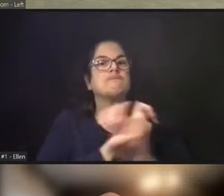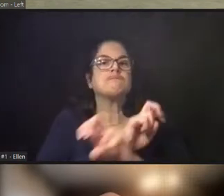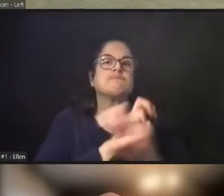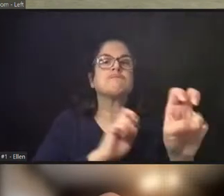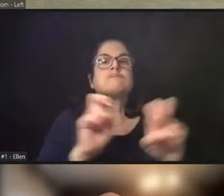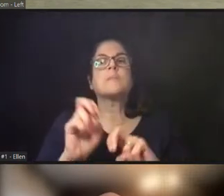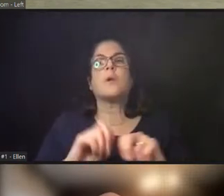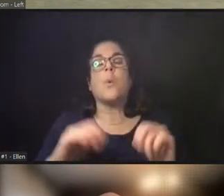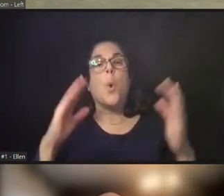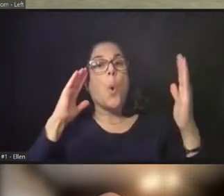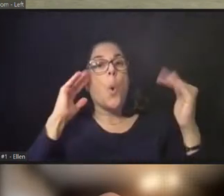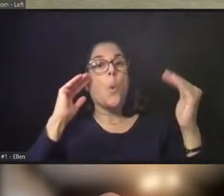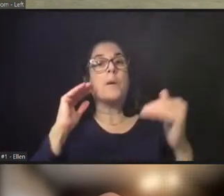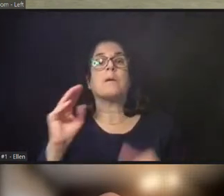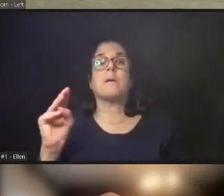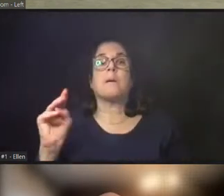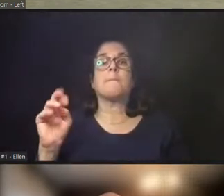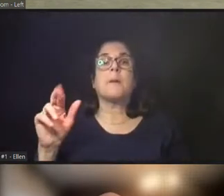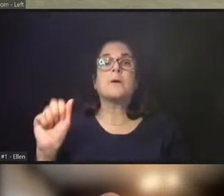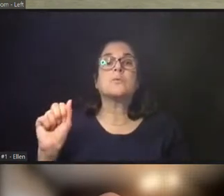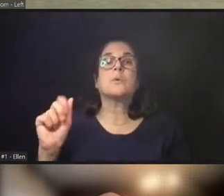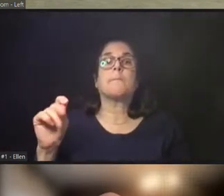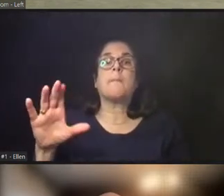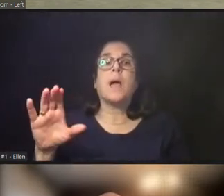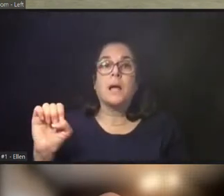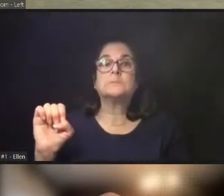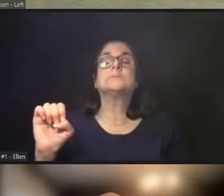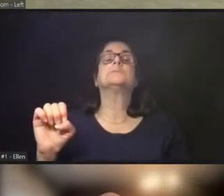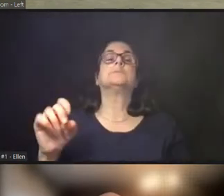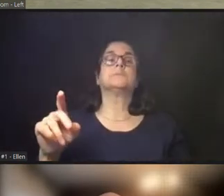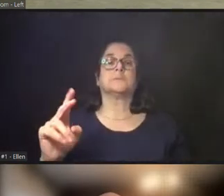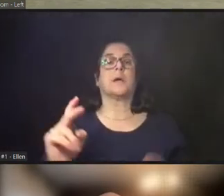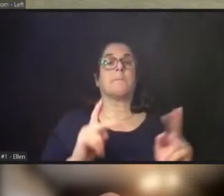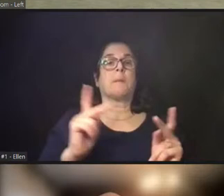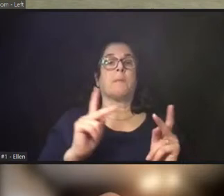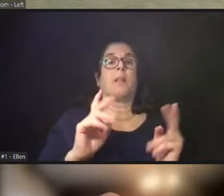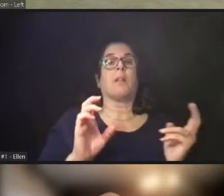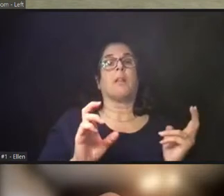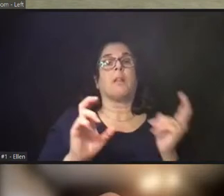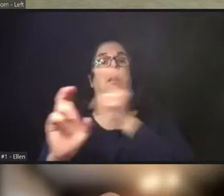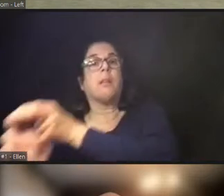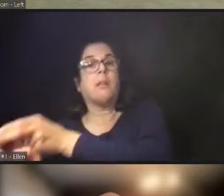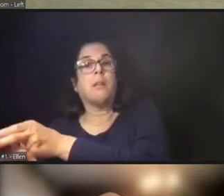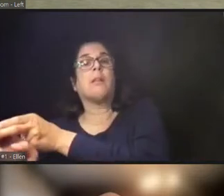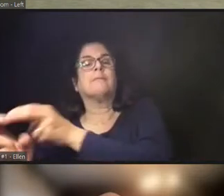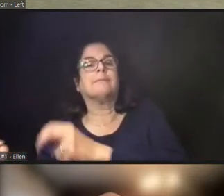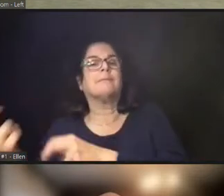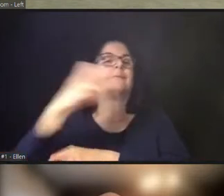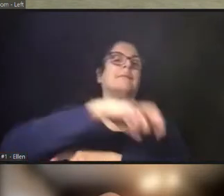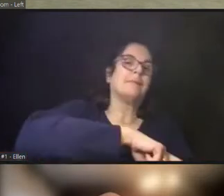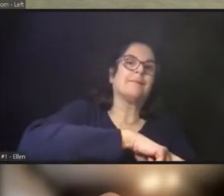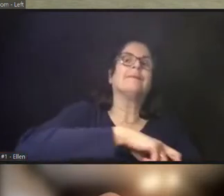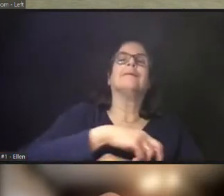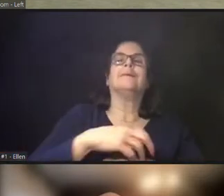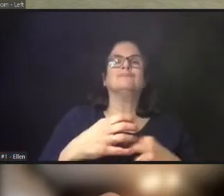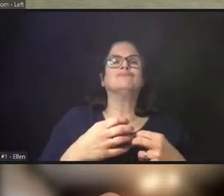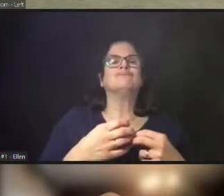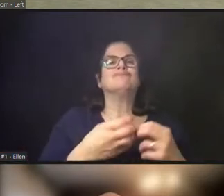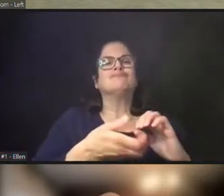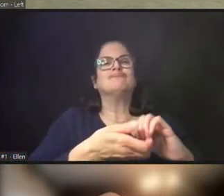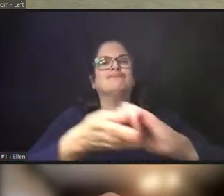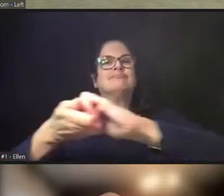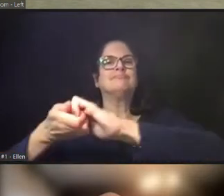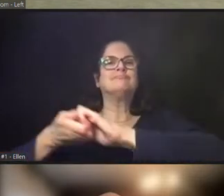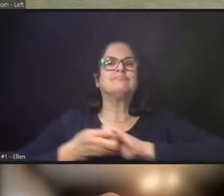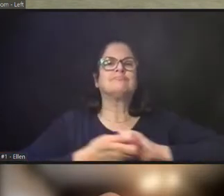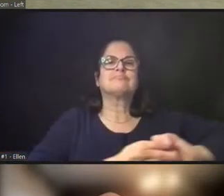hopeful that they will start to see ridership gains as well, which will result in transferable ridership to CTA. So I think there's